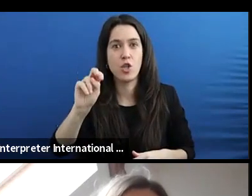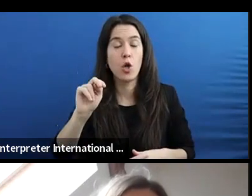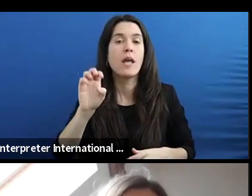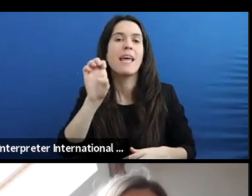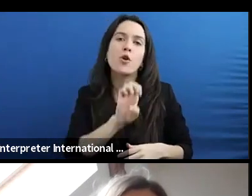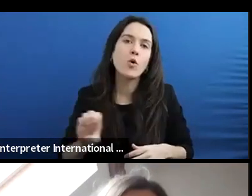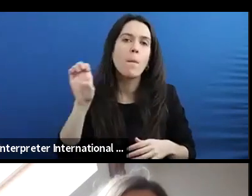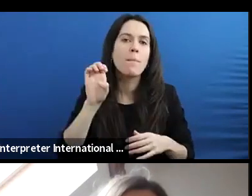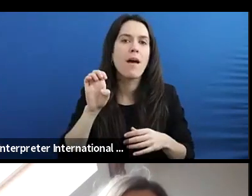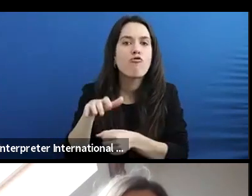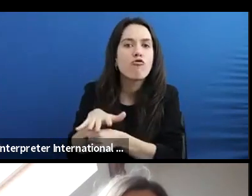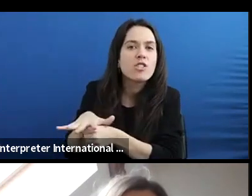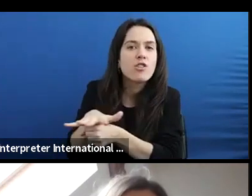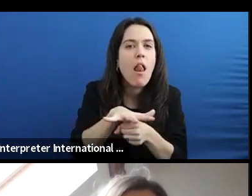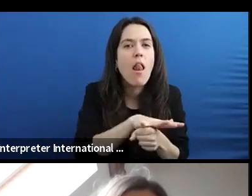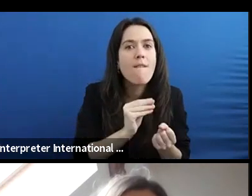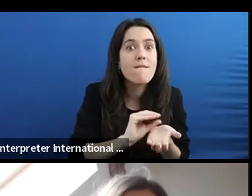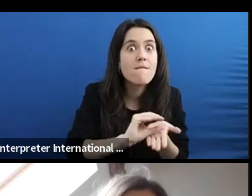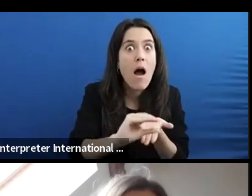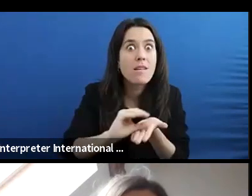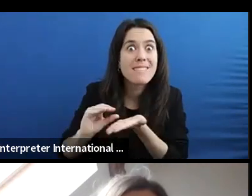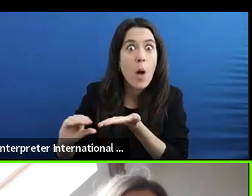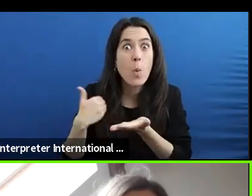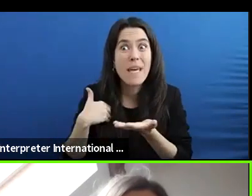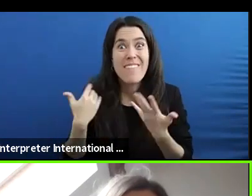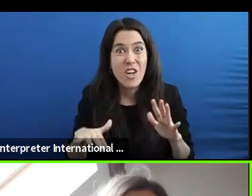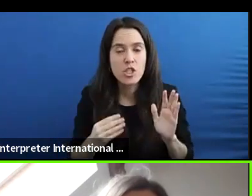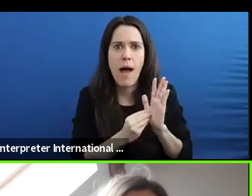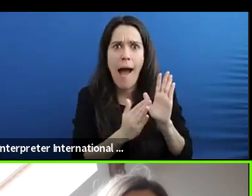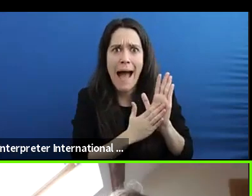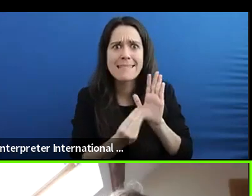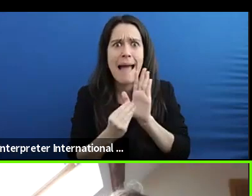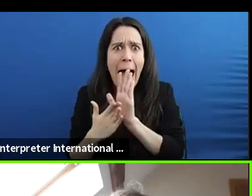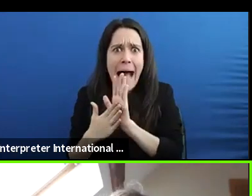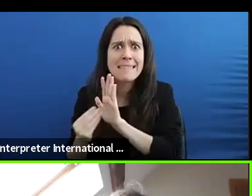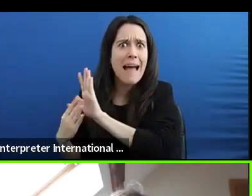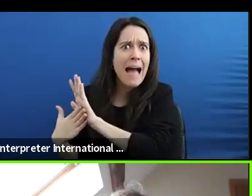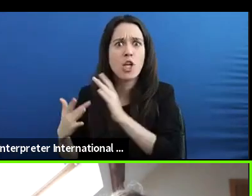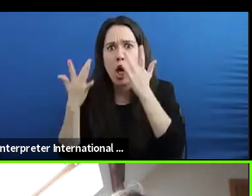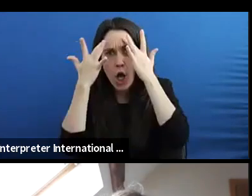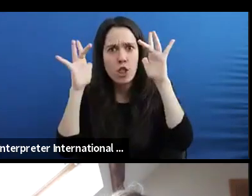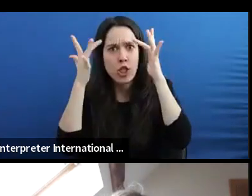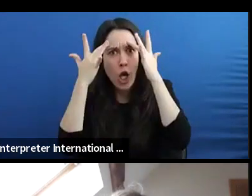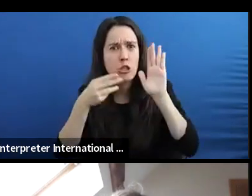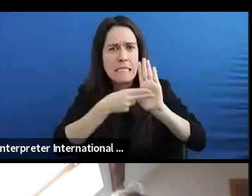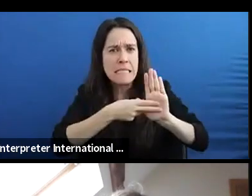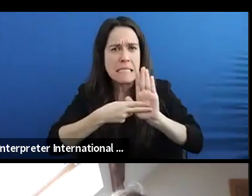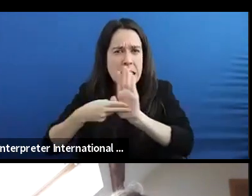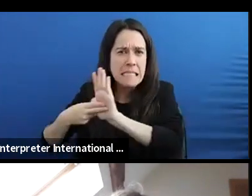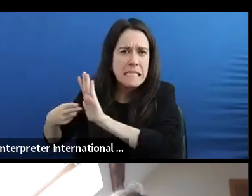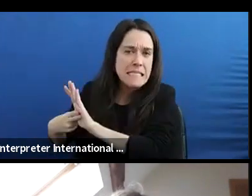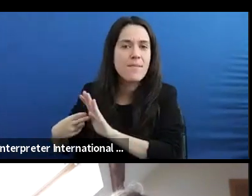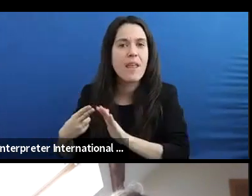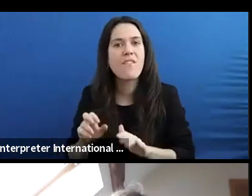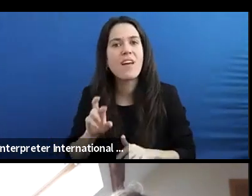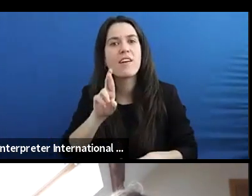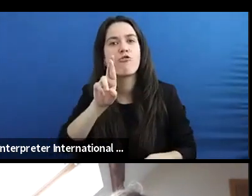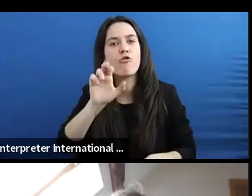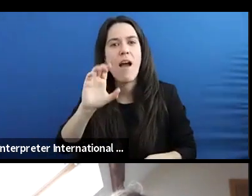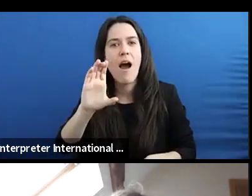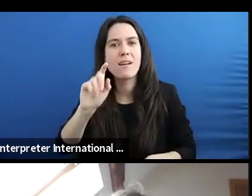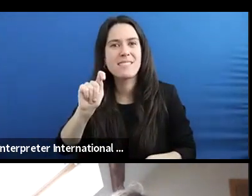added the mention of culture everywhere. You have this REACT-EU program where